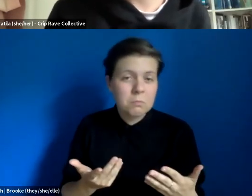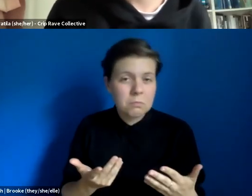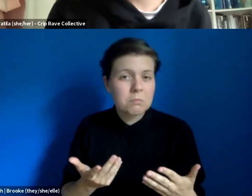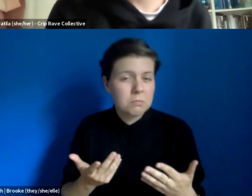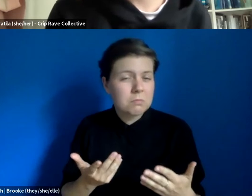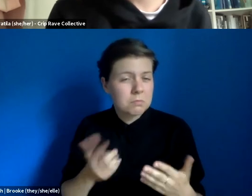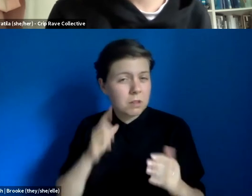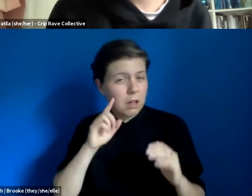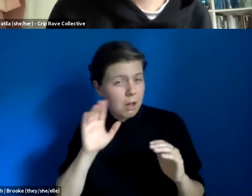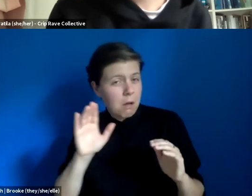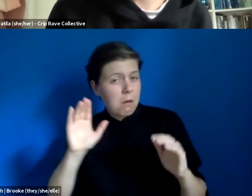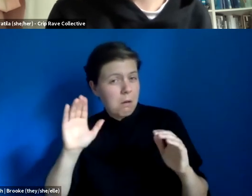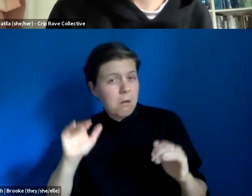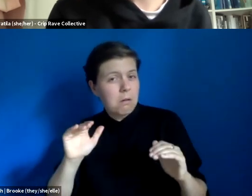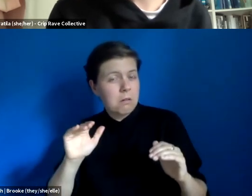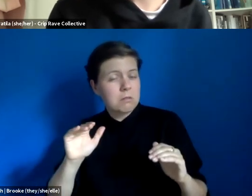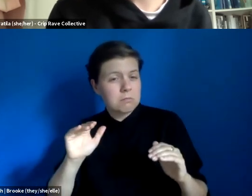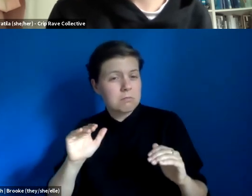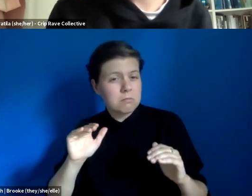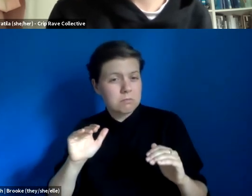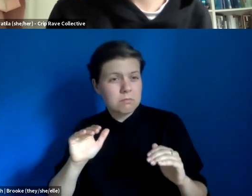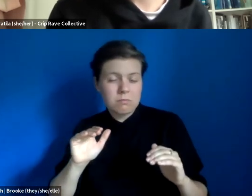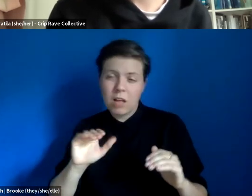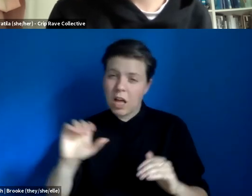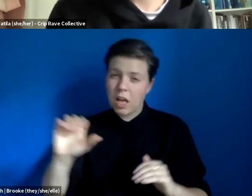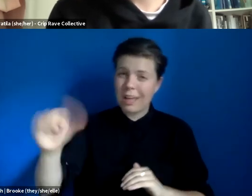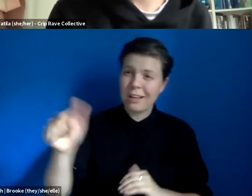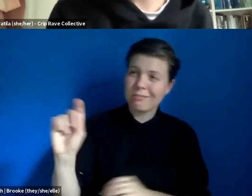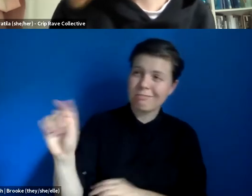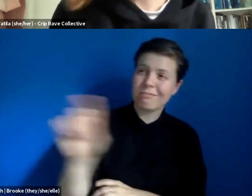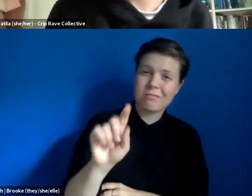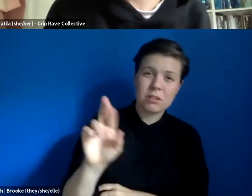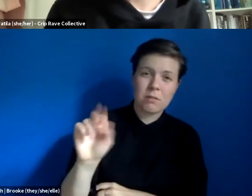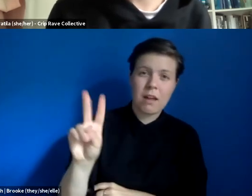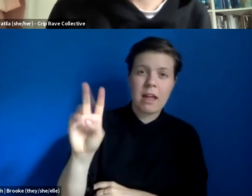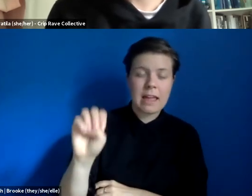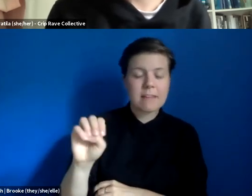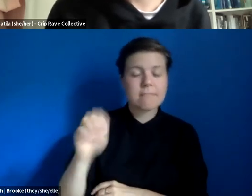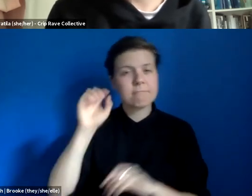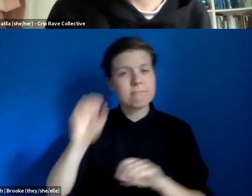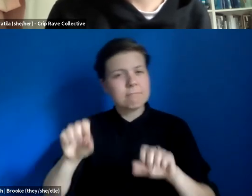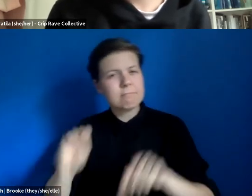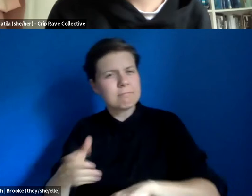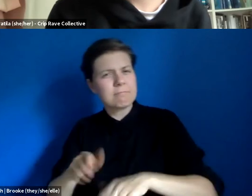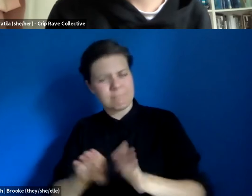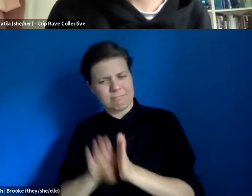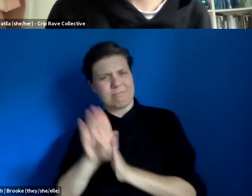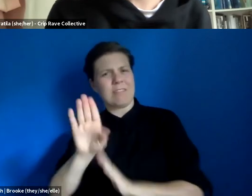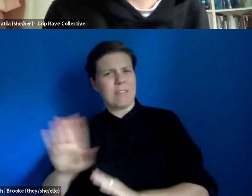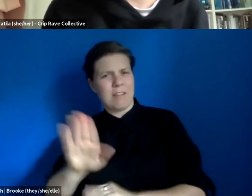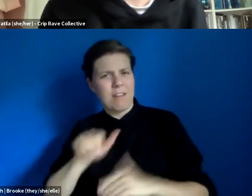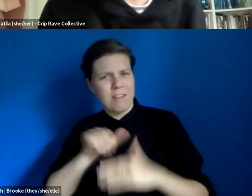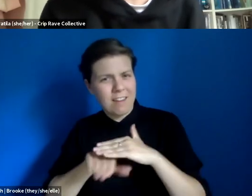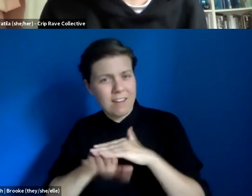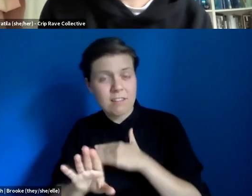take accessibility more into consideration, just even on the promotion side or the production side. Like in